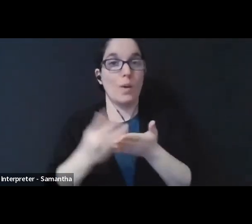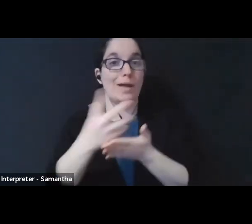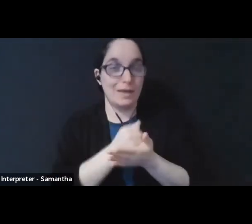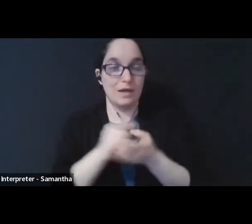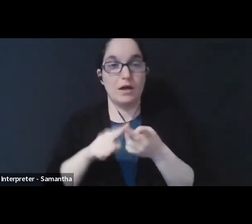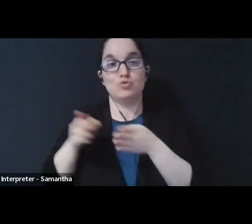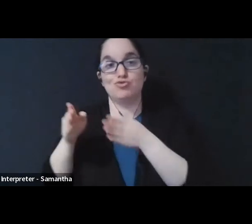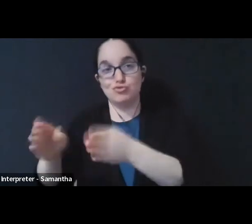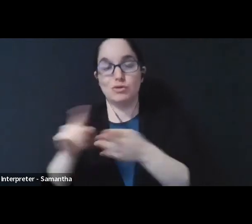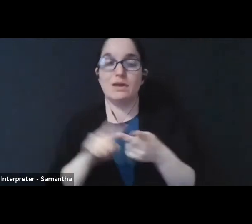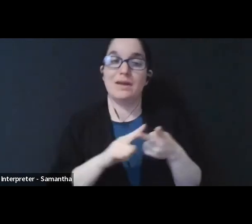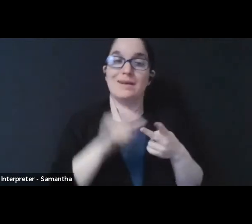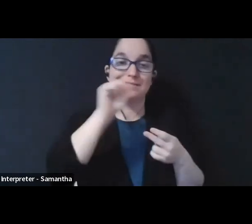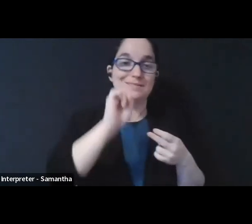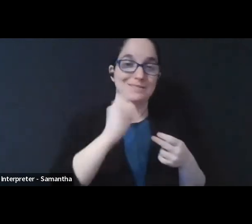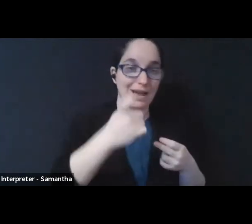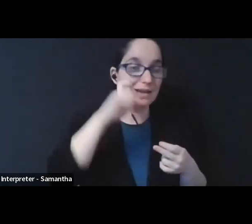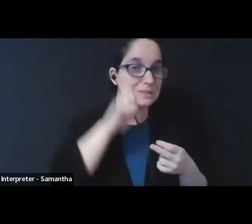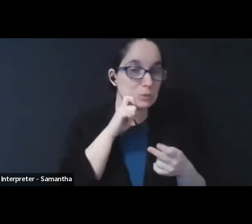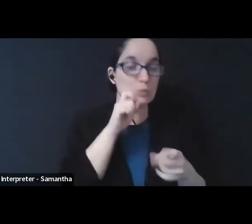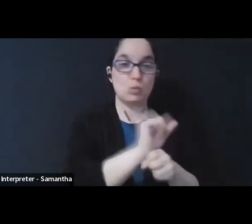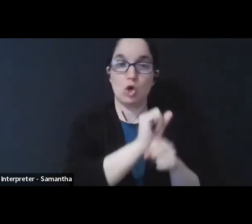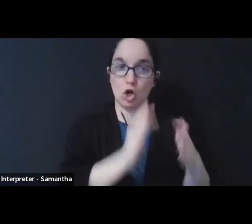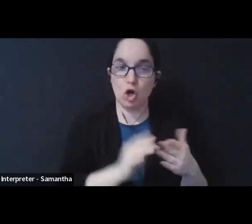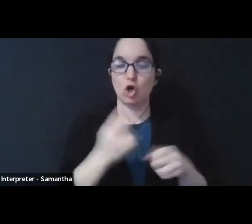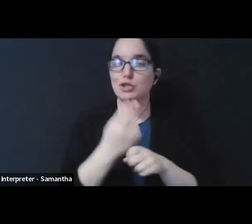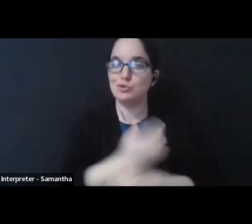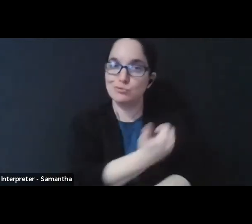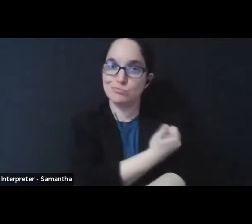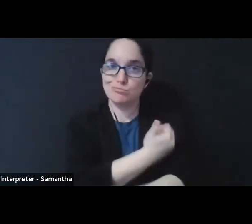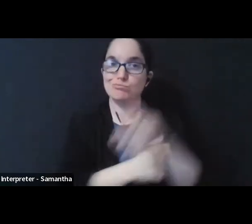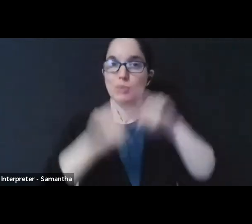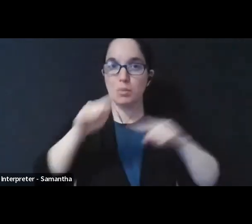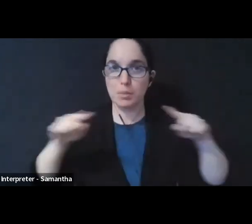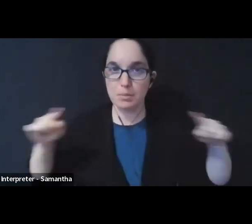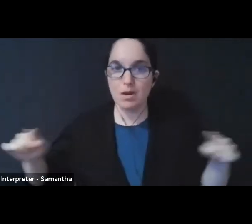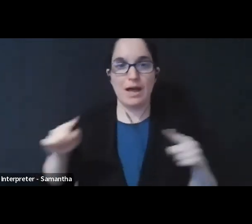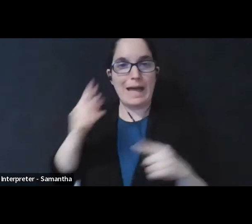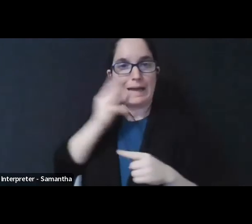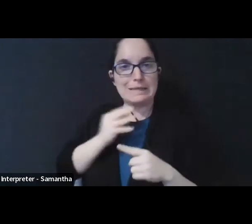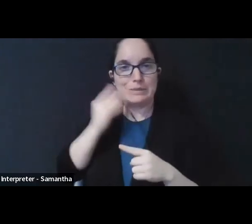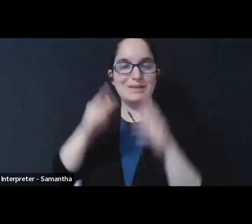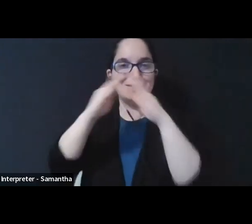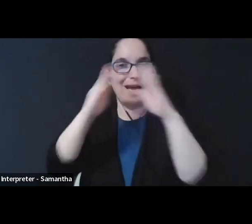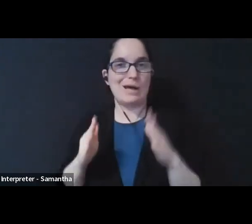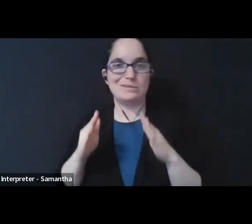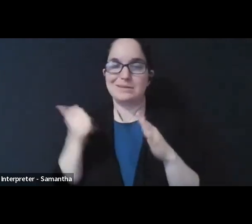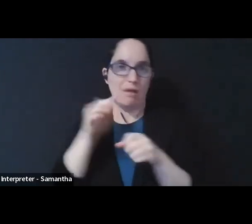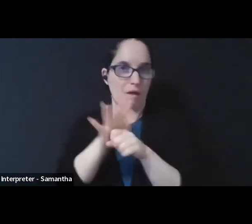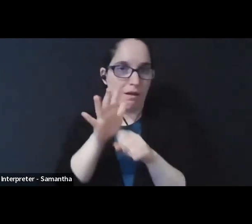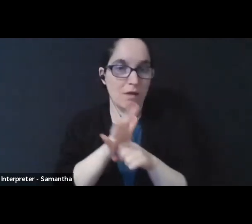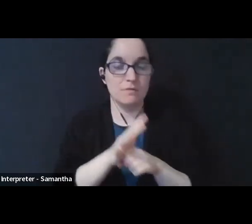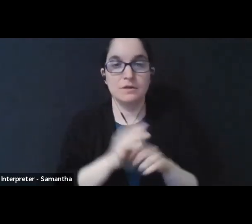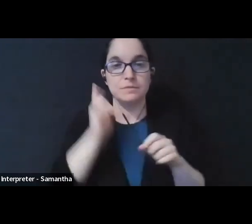workers who use opioids and or stimulants and or experience housing insecurity. From 2013 to 2020, she